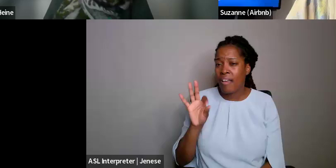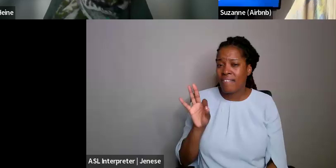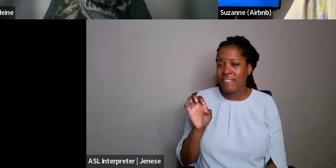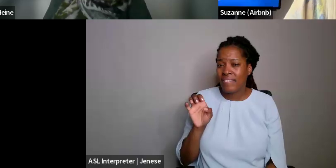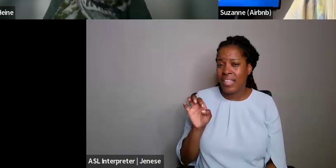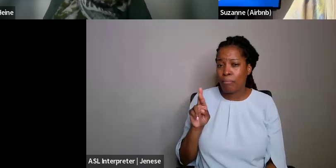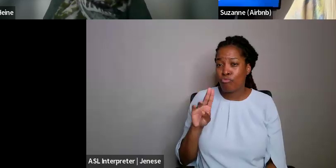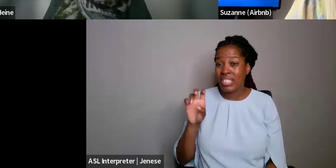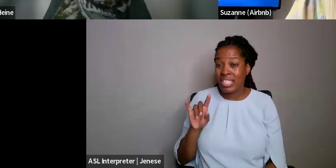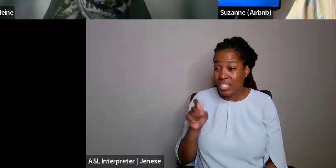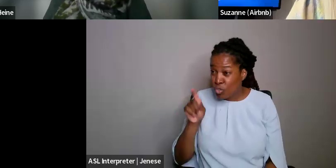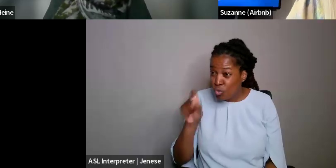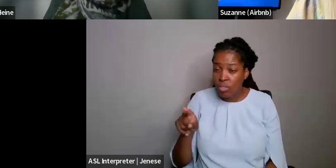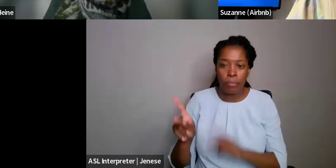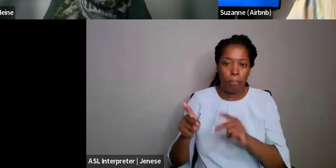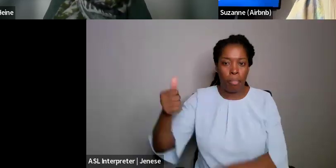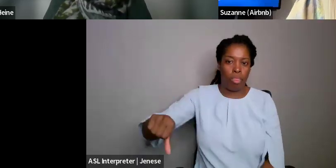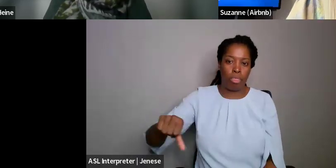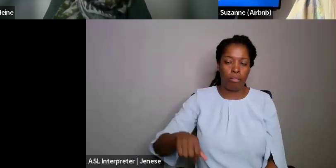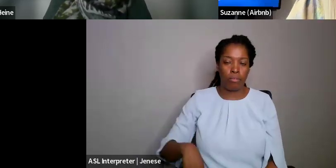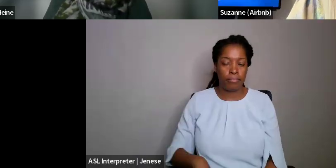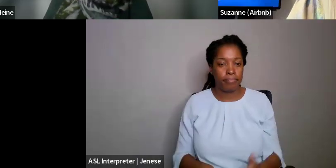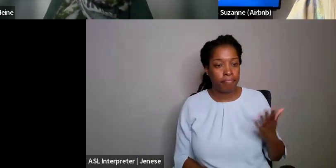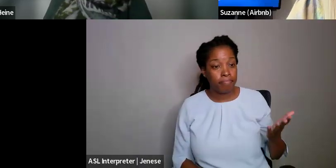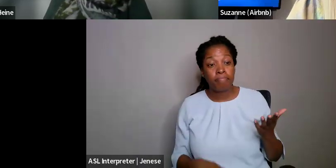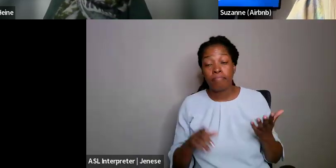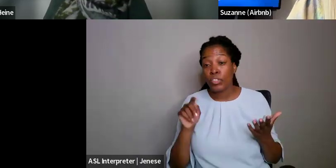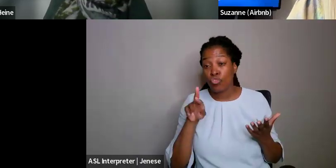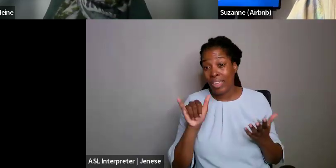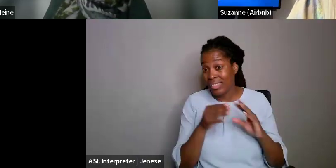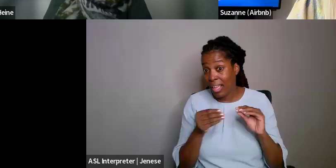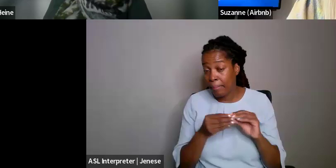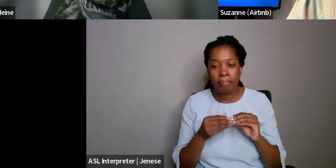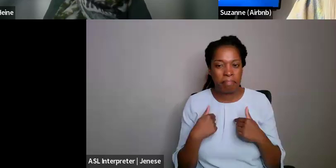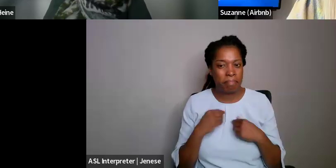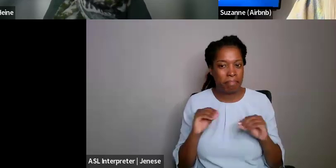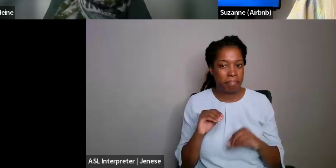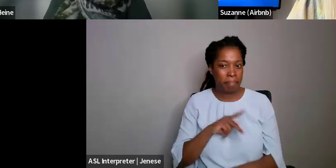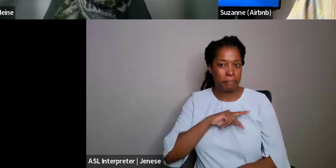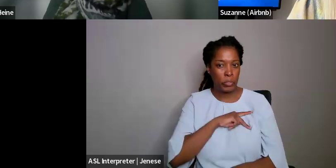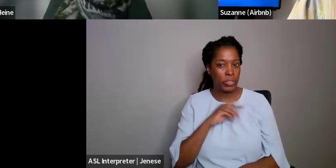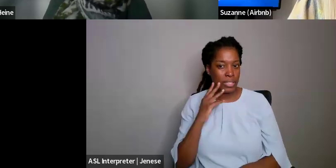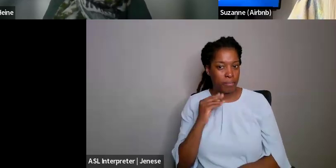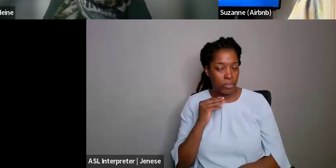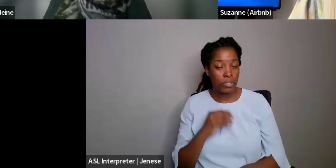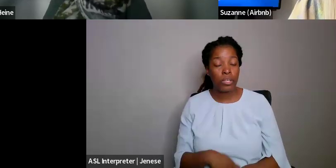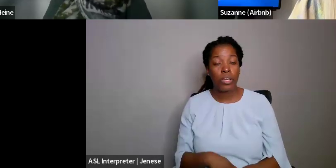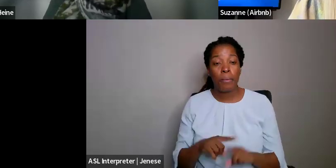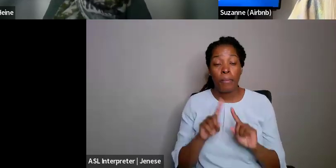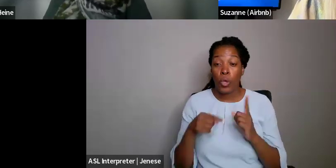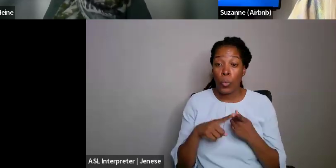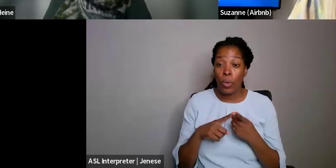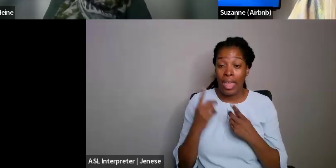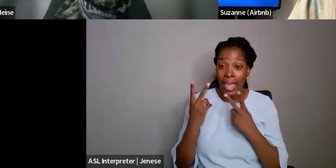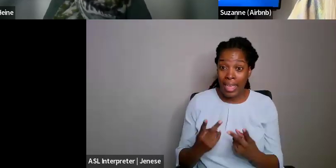Okay. No, I haven't had any personal experiences, but obviously, when a guest does check in, and the first thing you hear